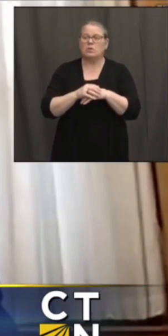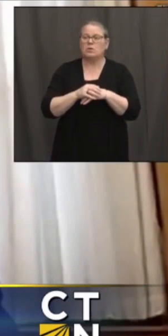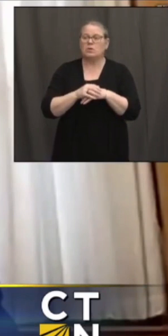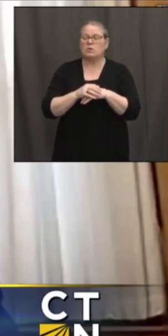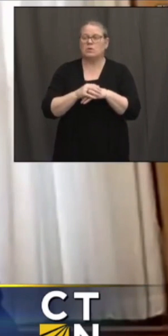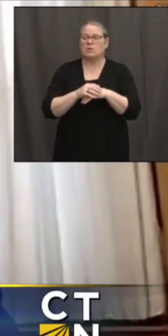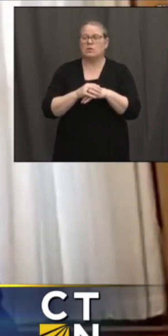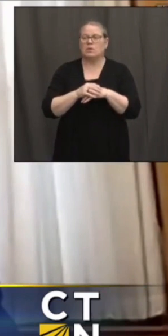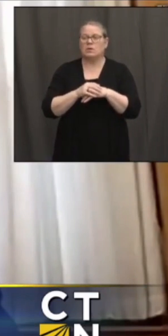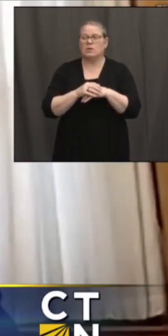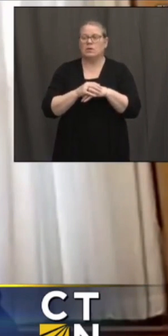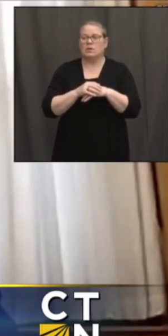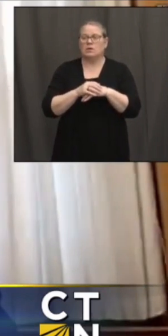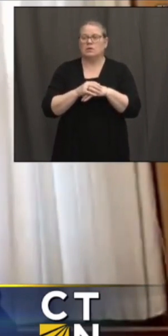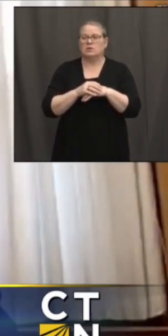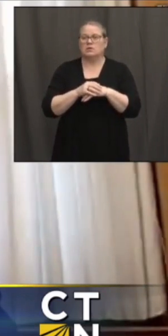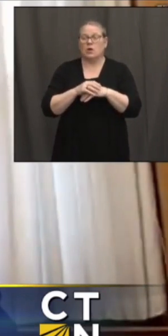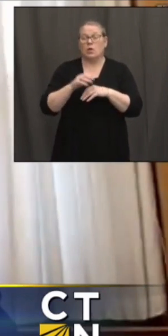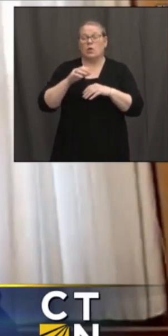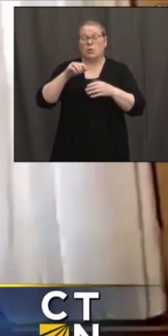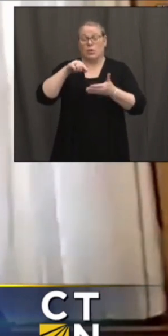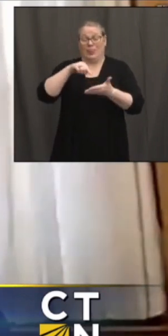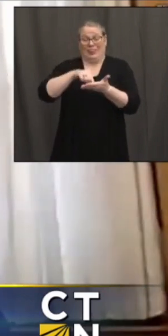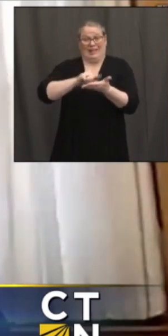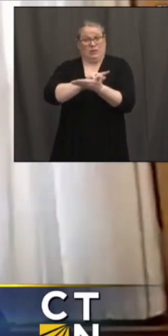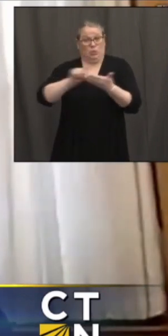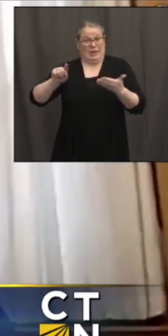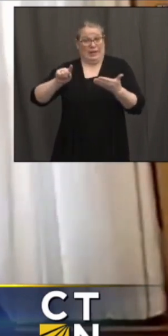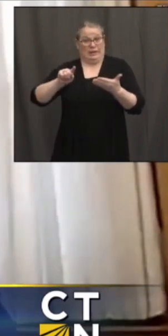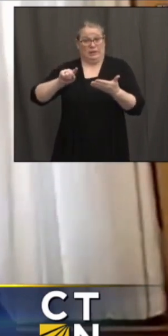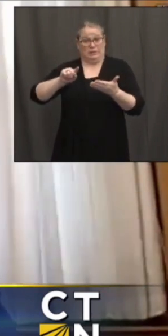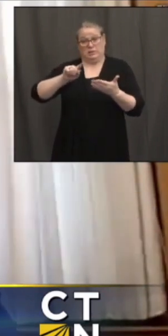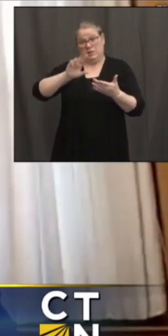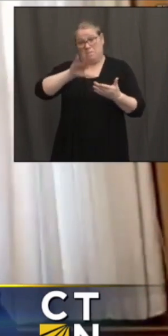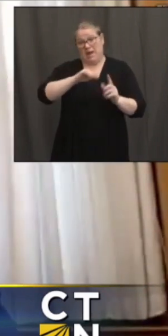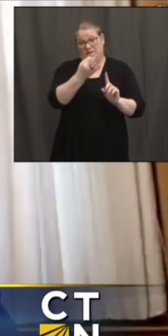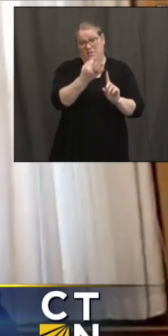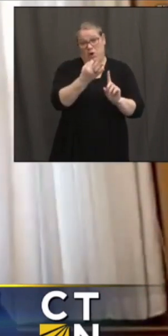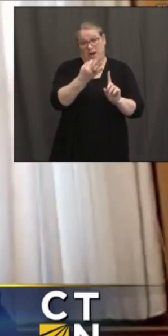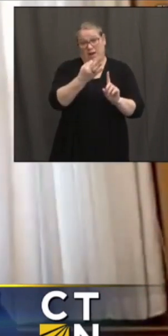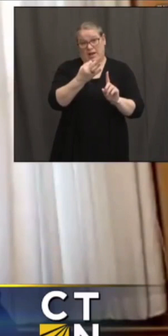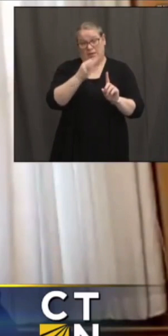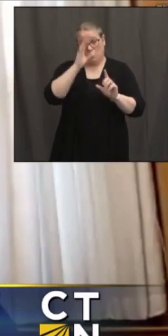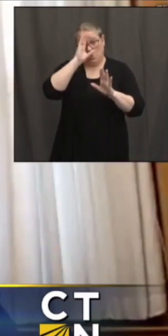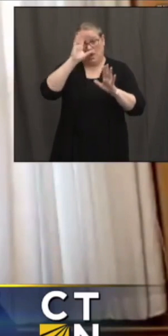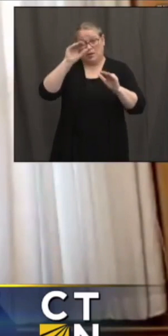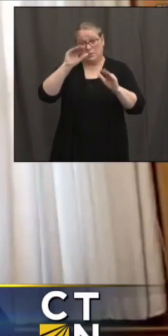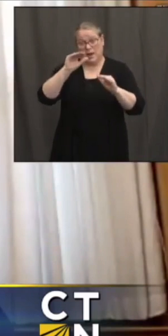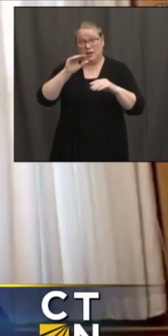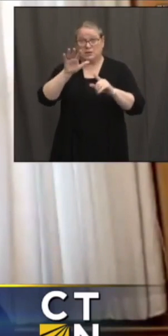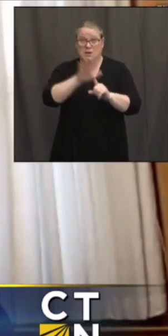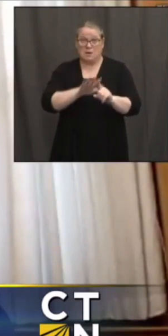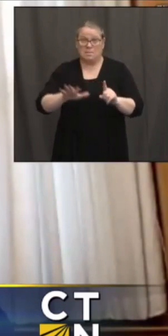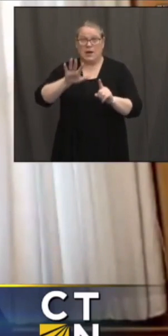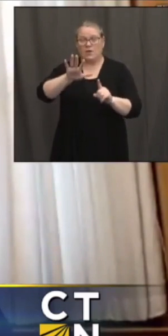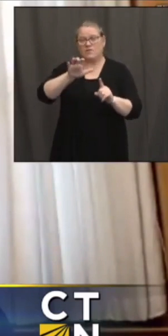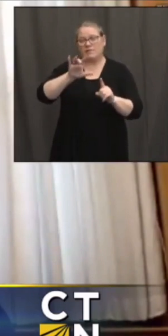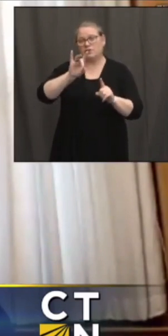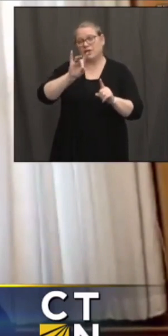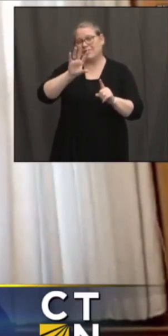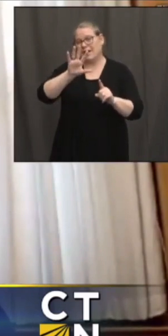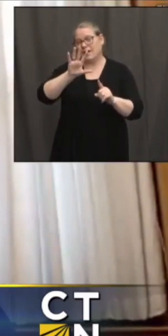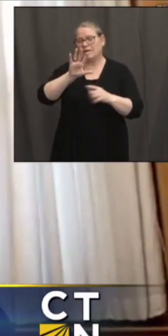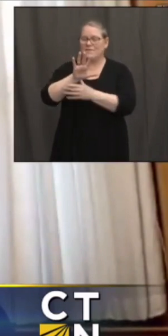of what we expect to have delivered by the end of this week, including first and second doses, should be in the neighborhood of